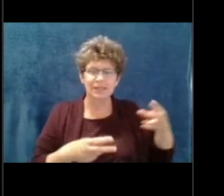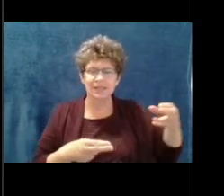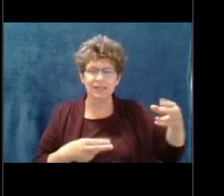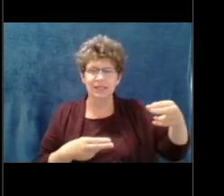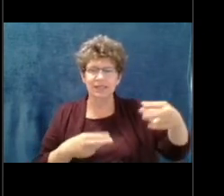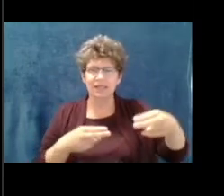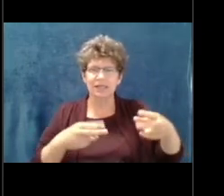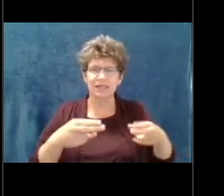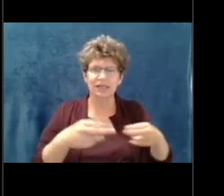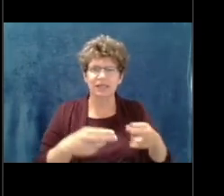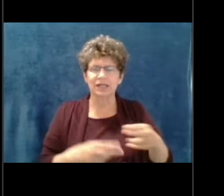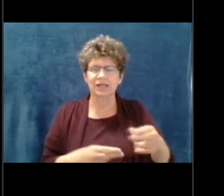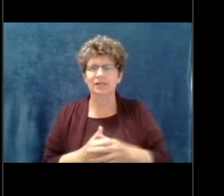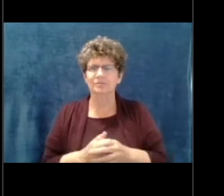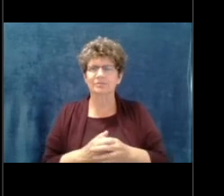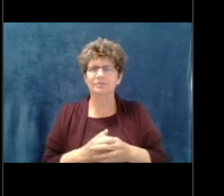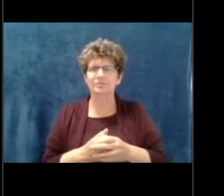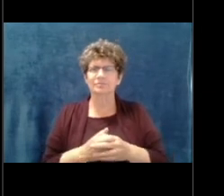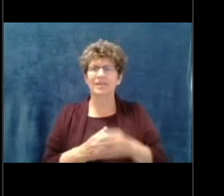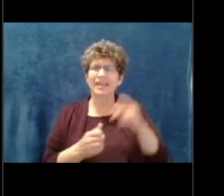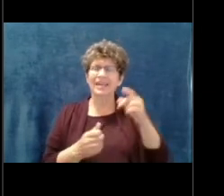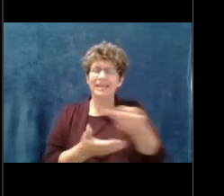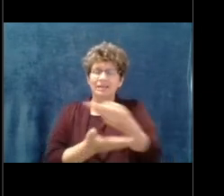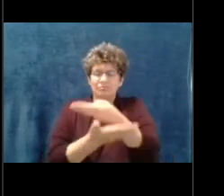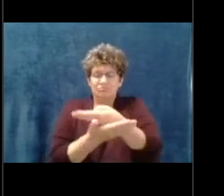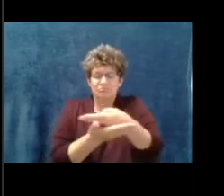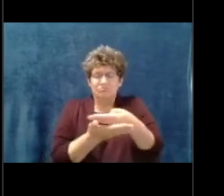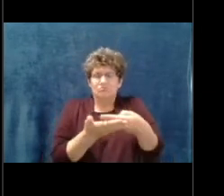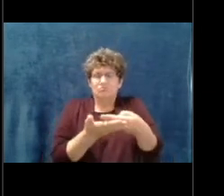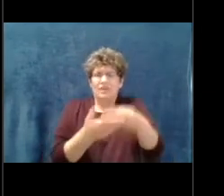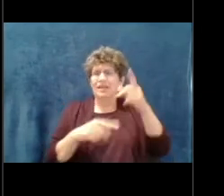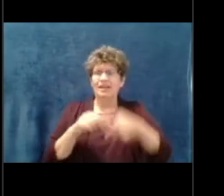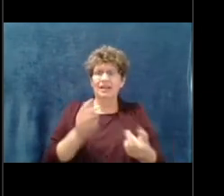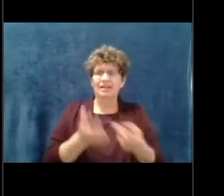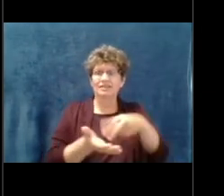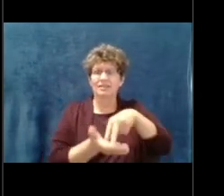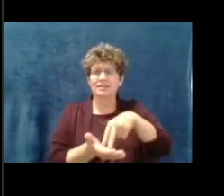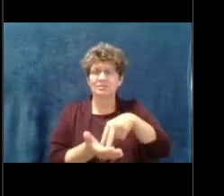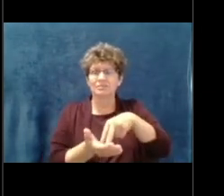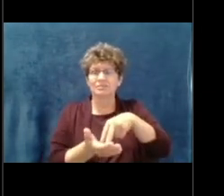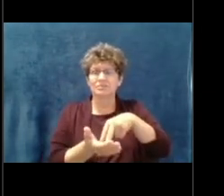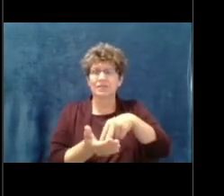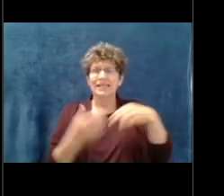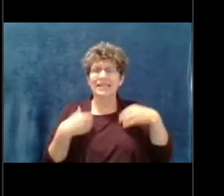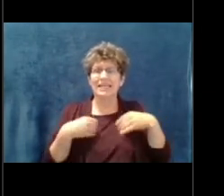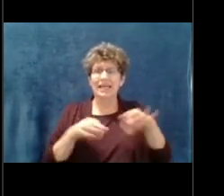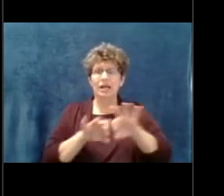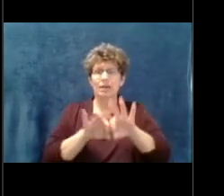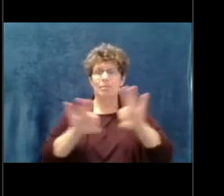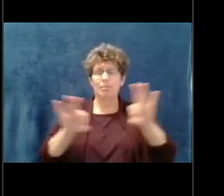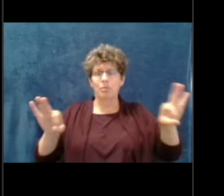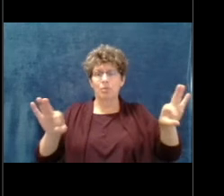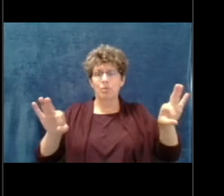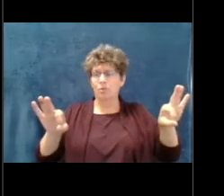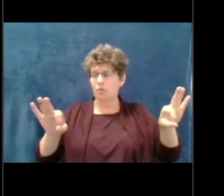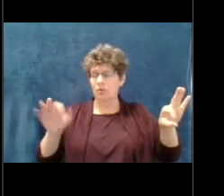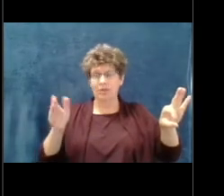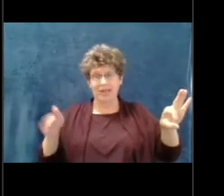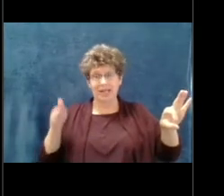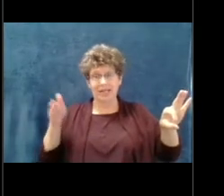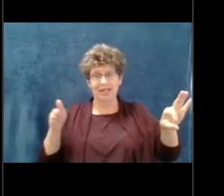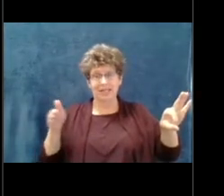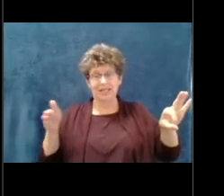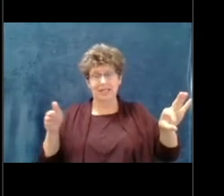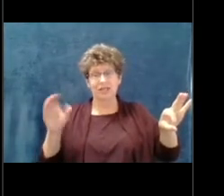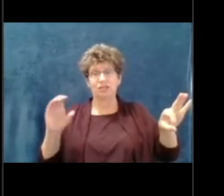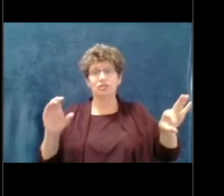on the poles and starts doing art on his ceiling. I'd love to buy that house, by the way, to be decorated by Matisse. But anyway, so what is